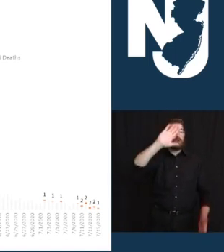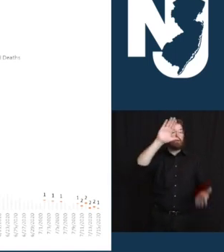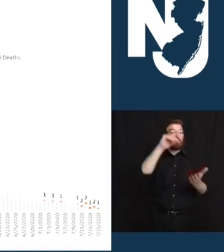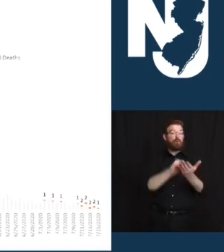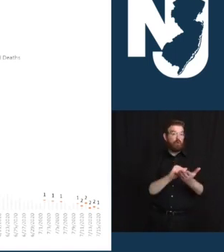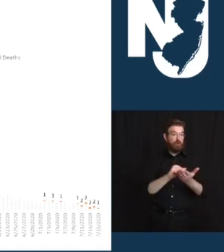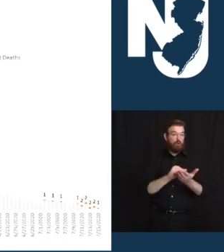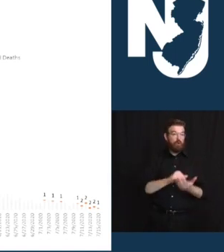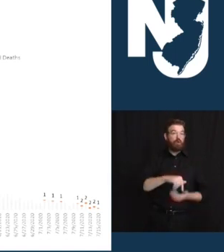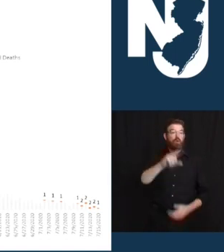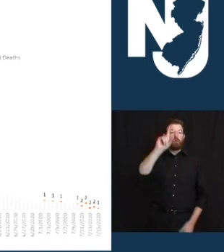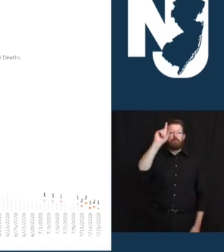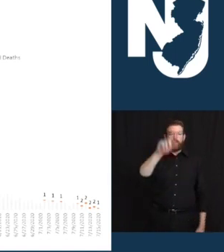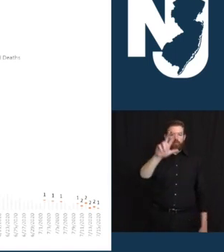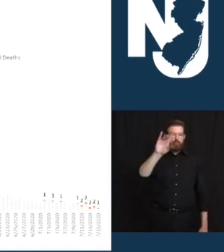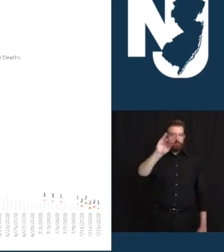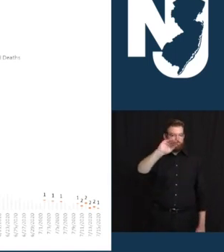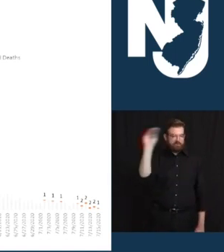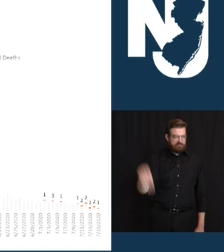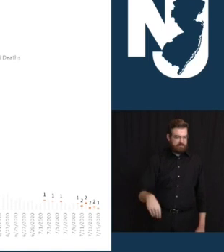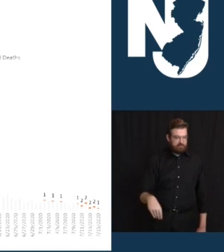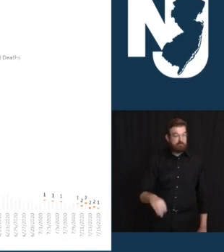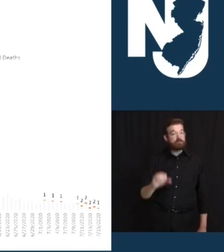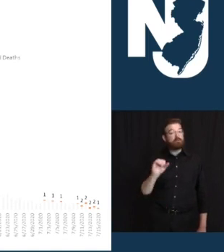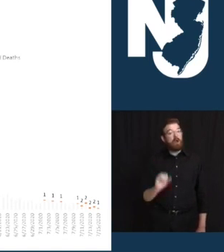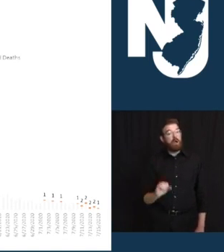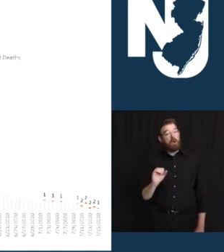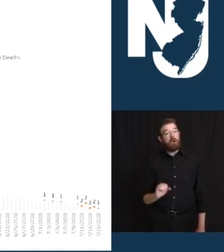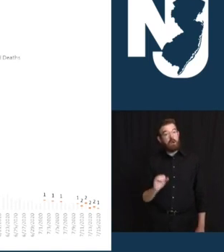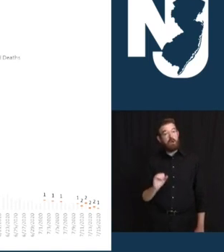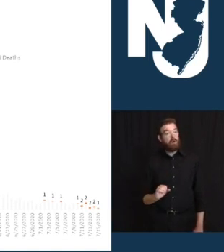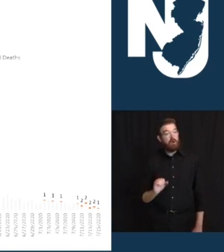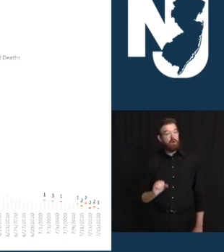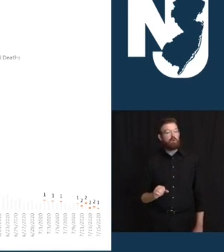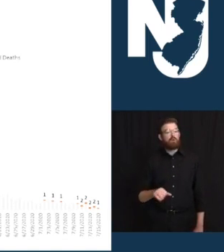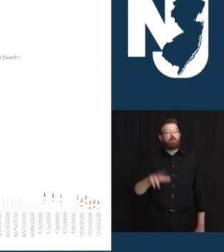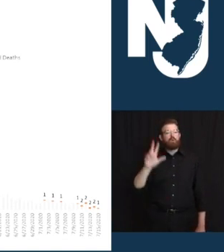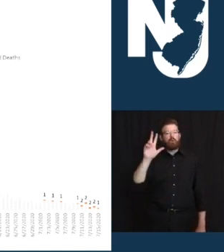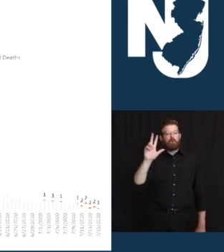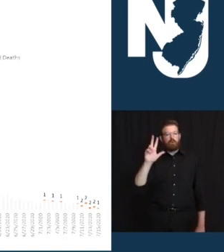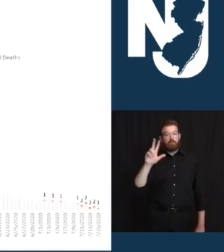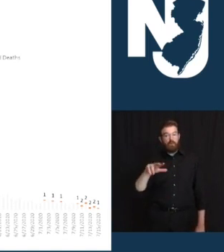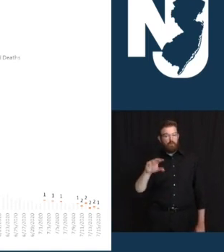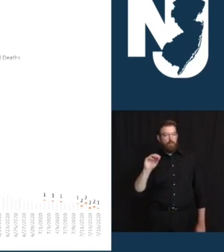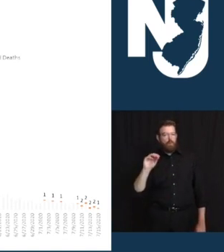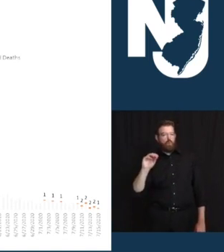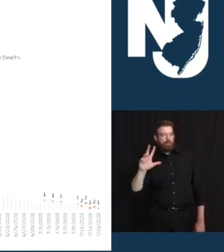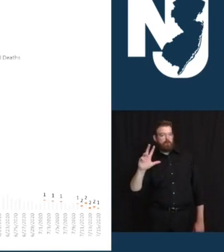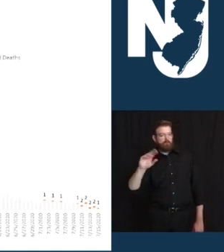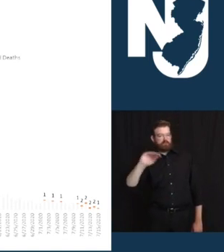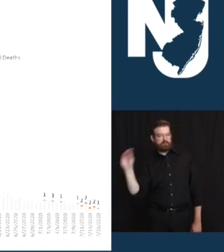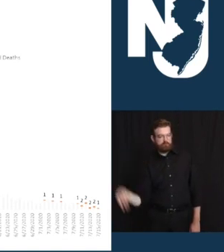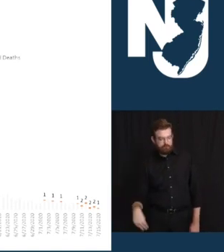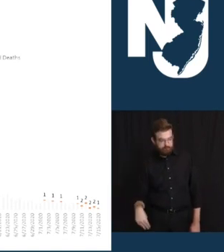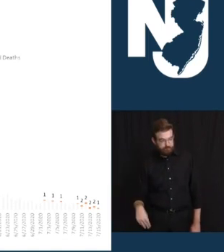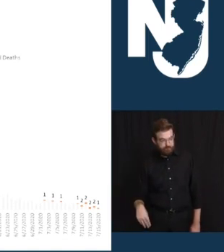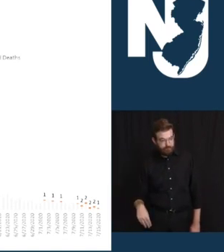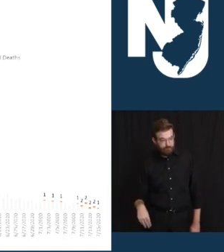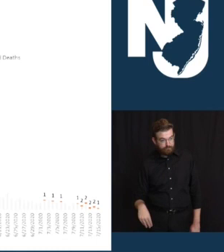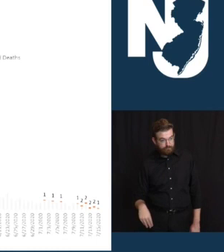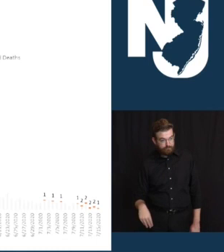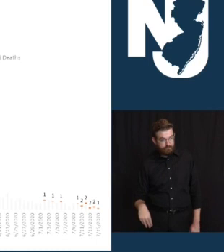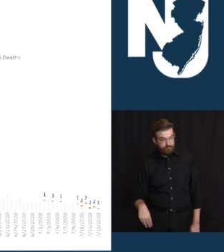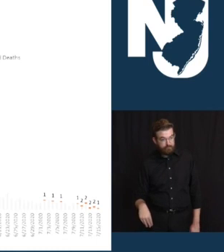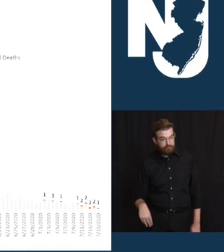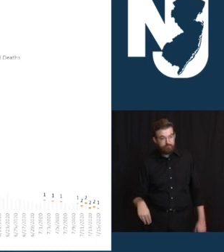1.38, and the southern part of the state 3.03. As the governor shared, the RT,